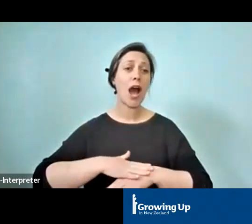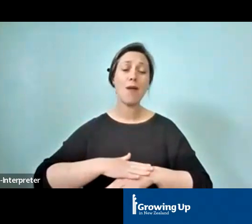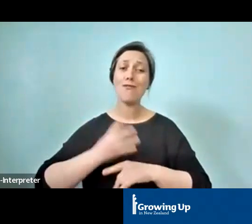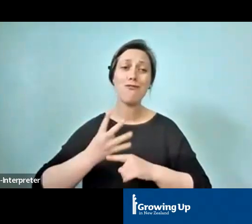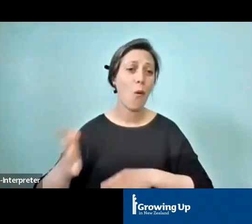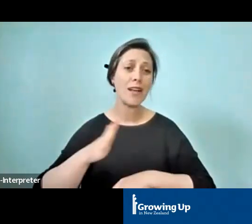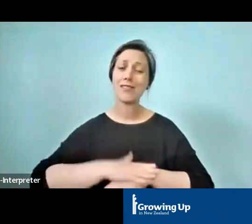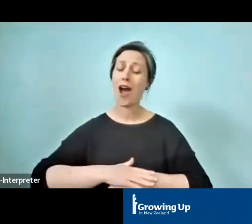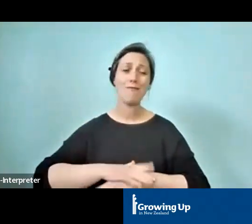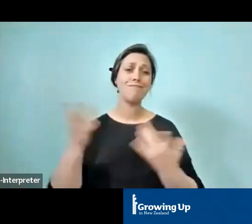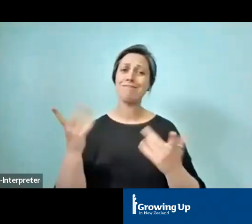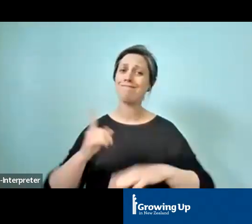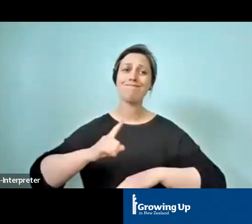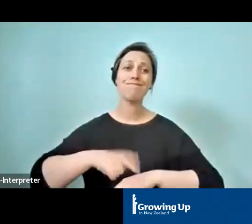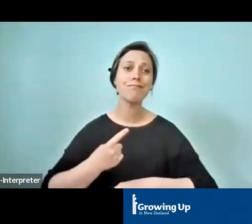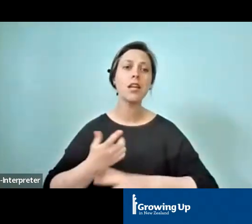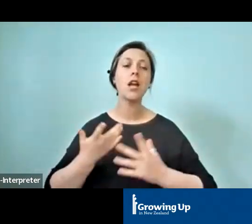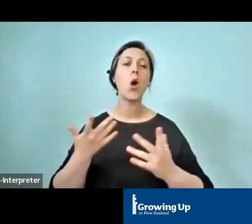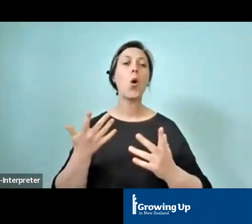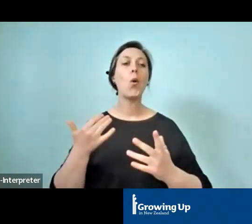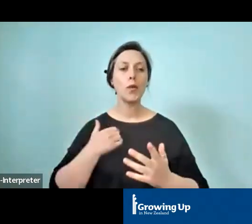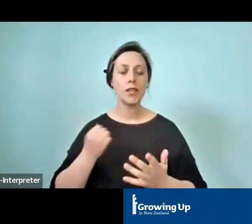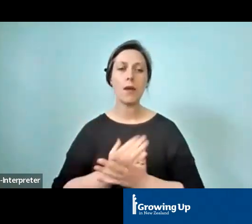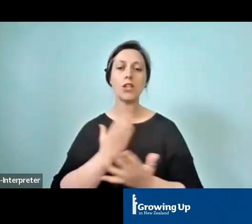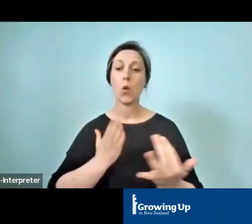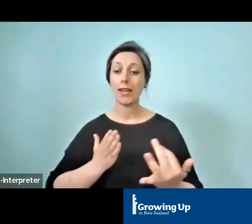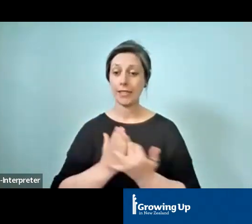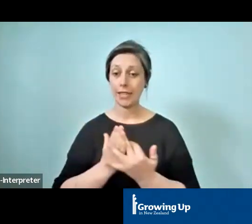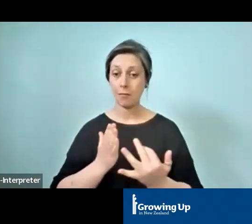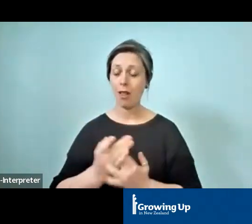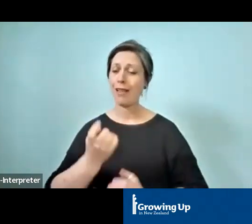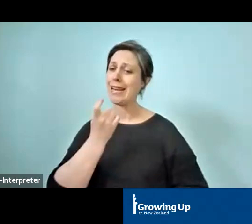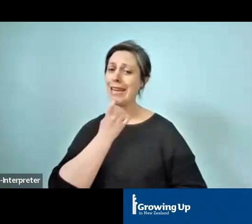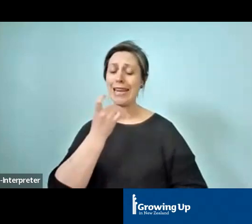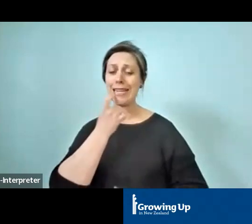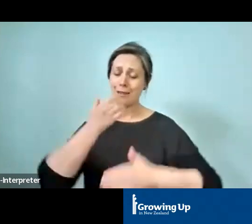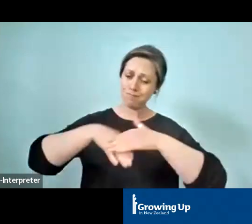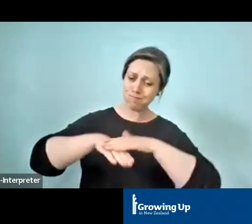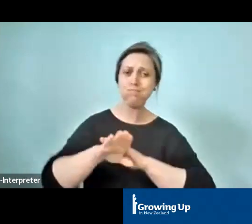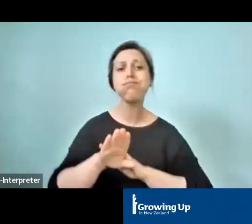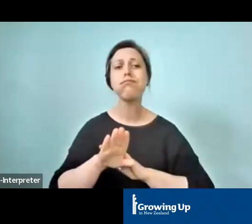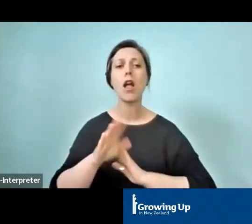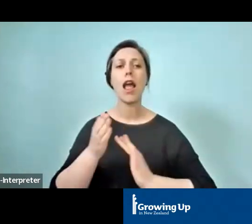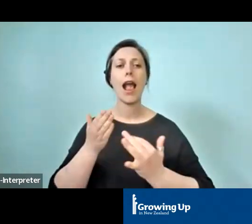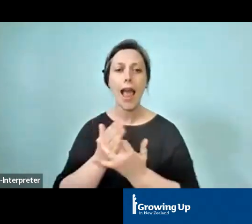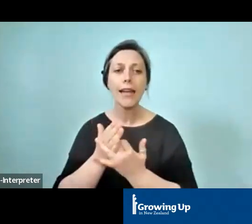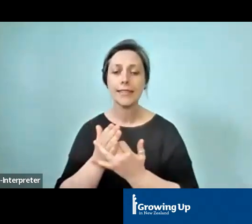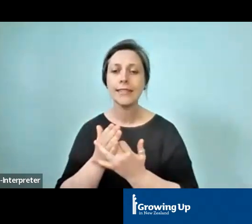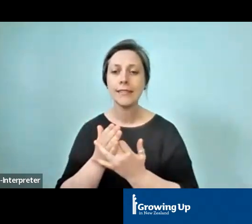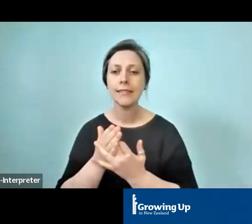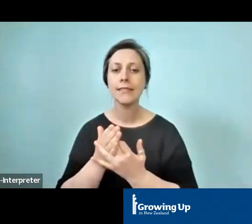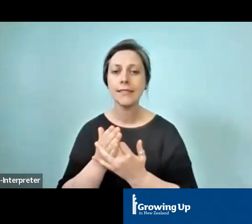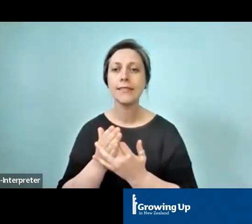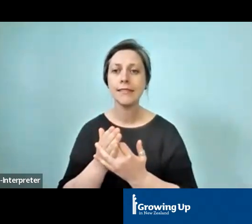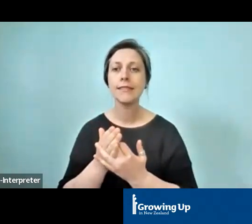weeks' time. And so, we need to make it accessible and easy for young people to have access to those services.